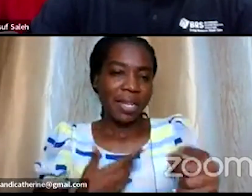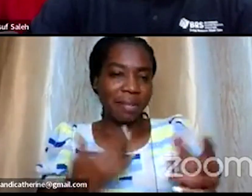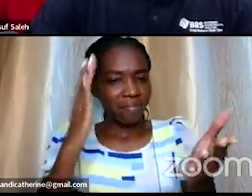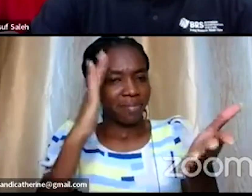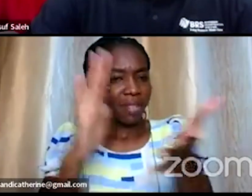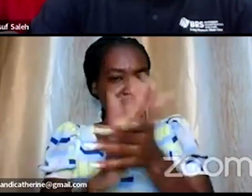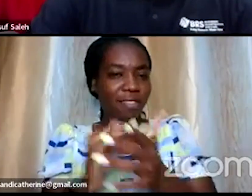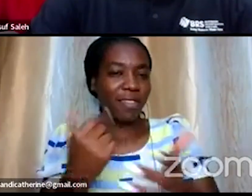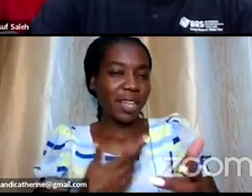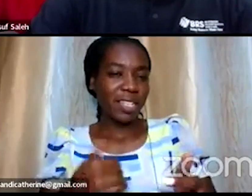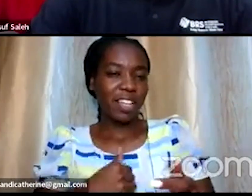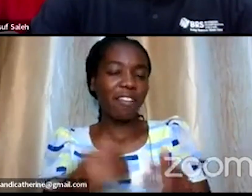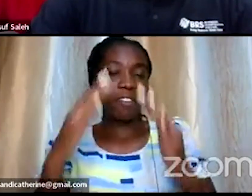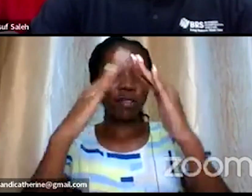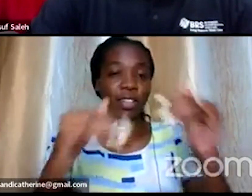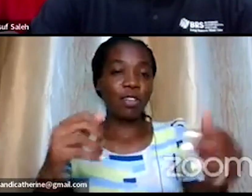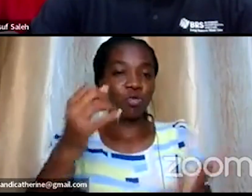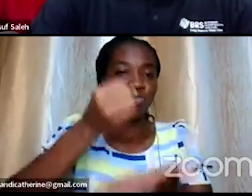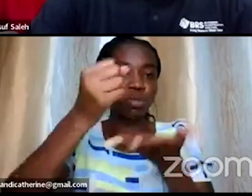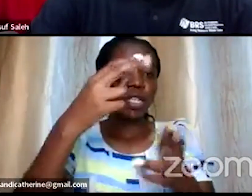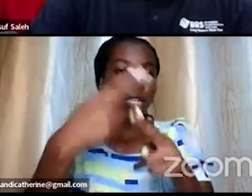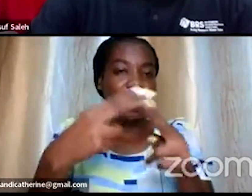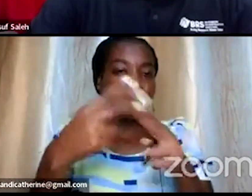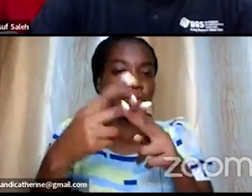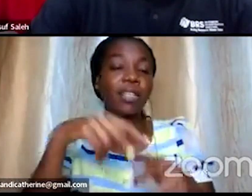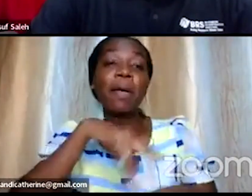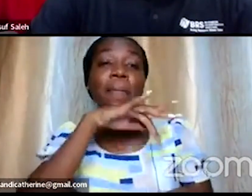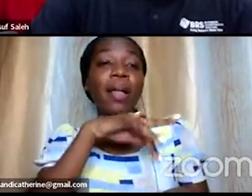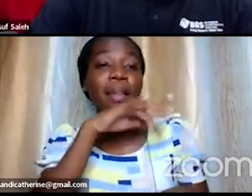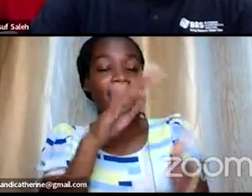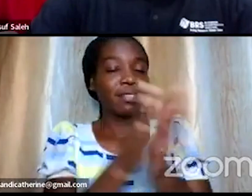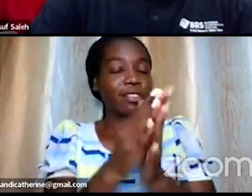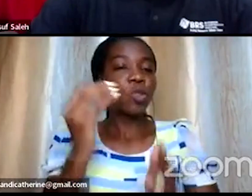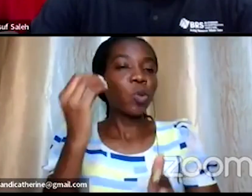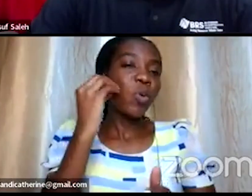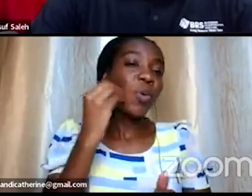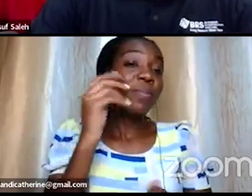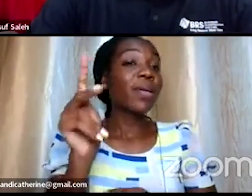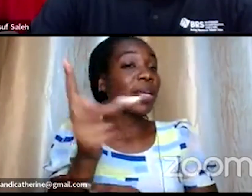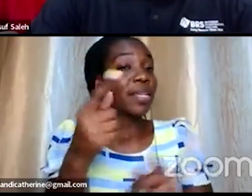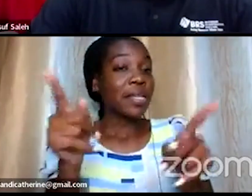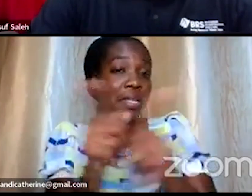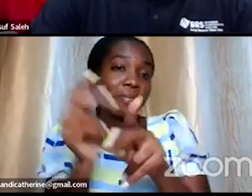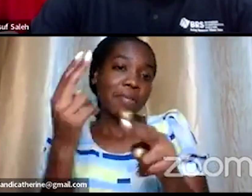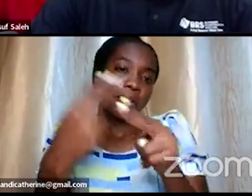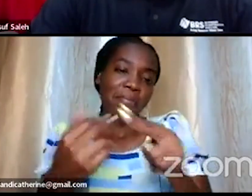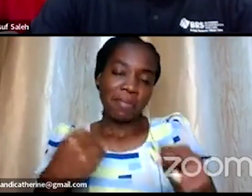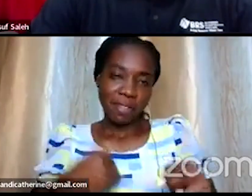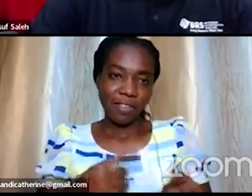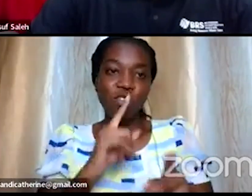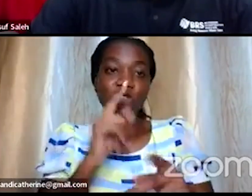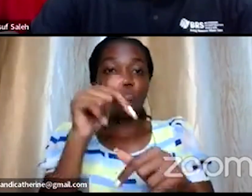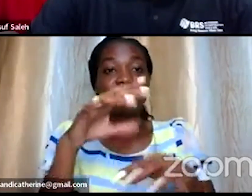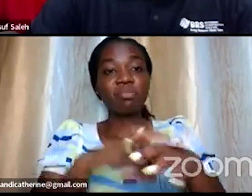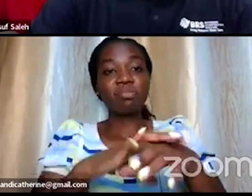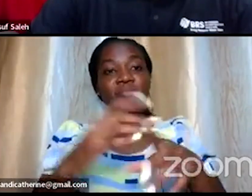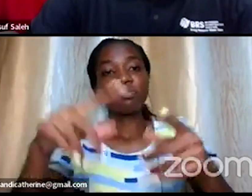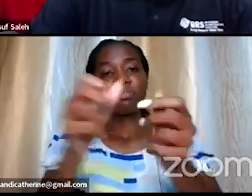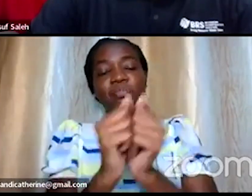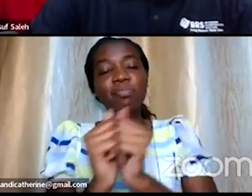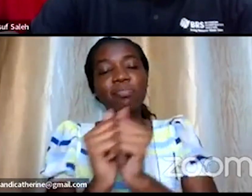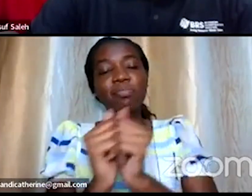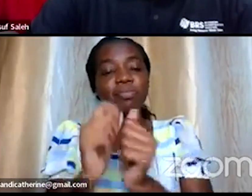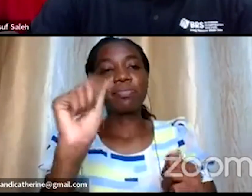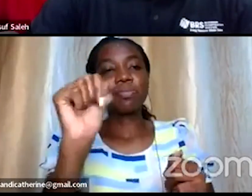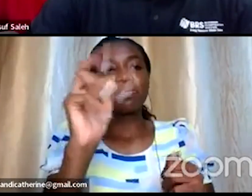a household name in Kampala. And of course, we here home in Kenya, we are a household name. So this is Get It Right with Atara Solutions. And of